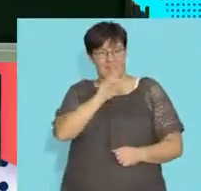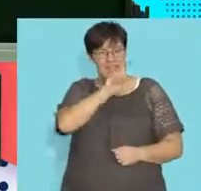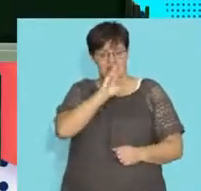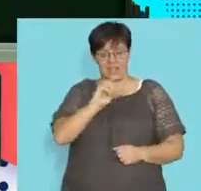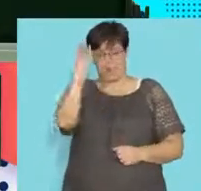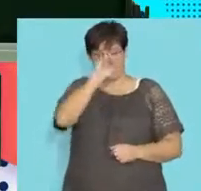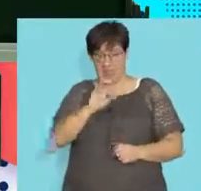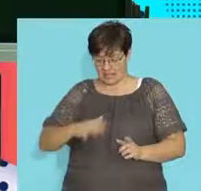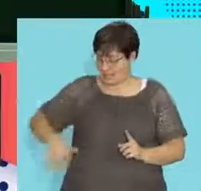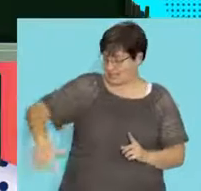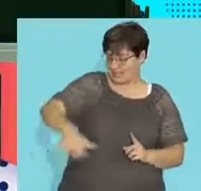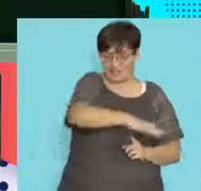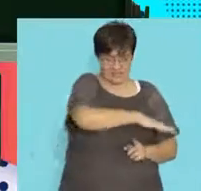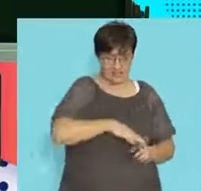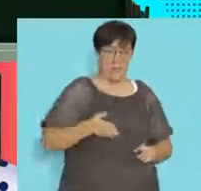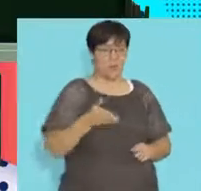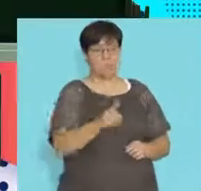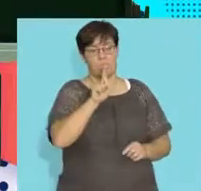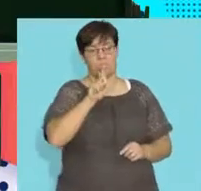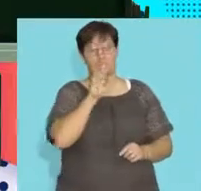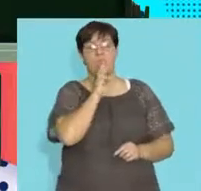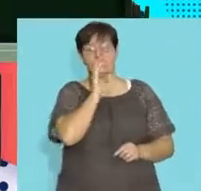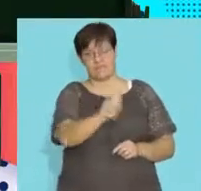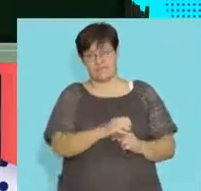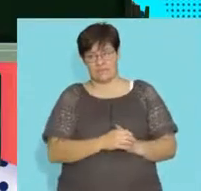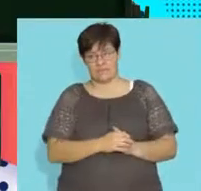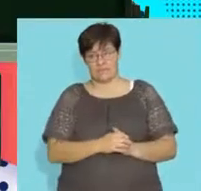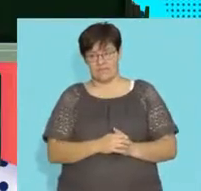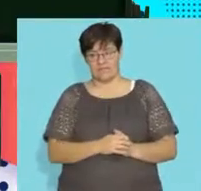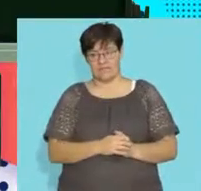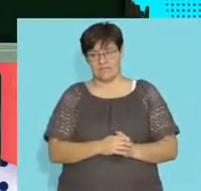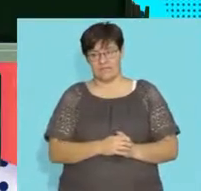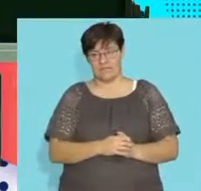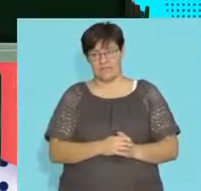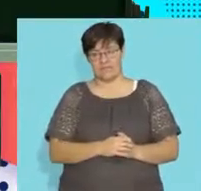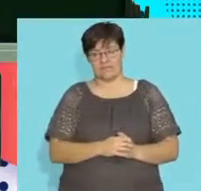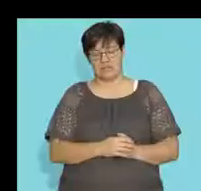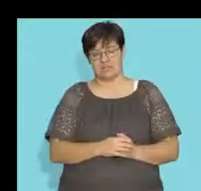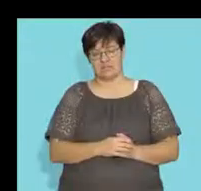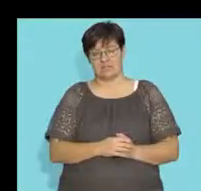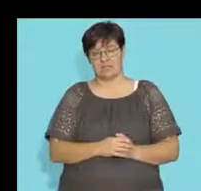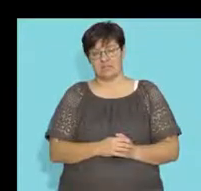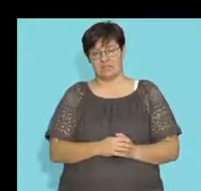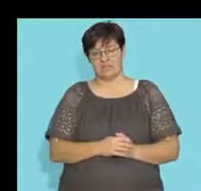Because more than 70% around us is actually water.